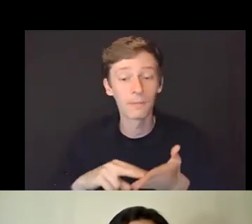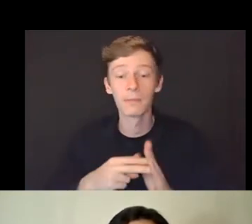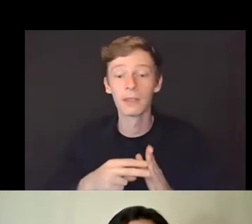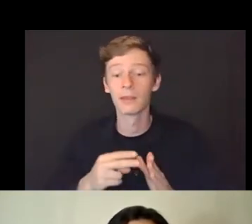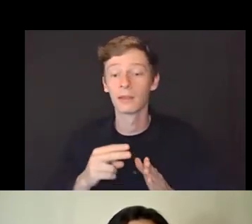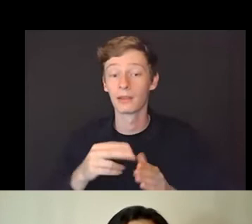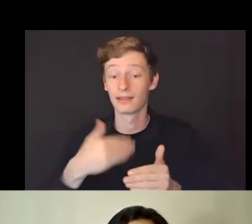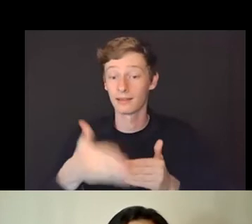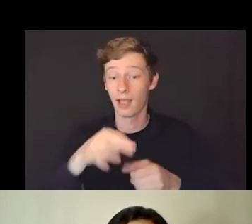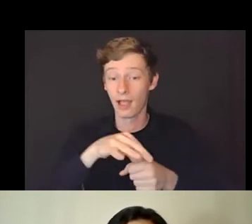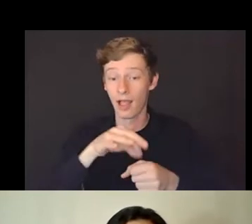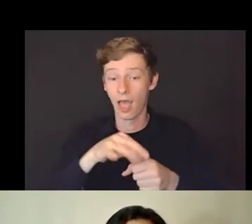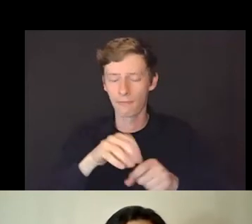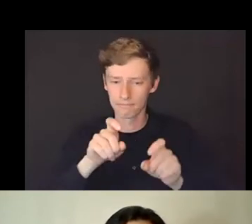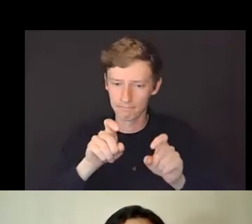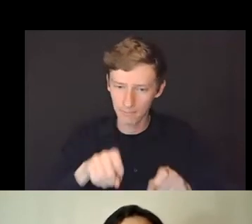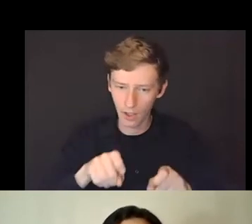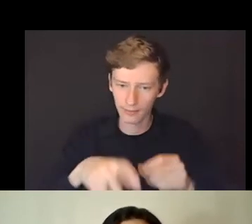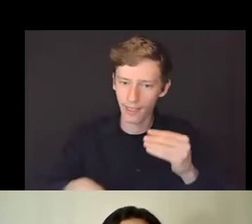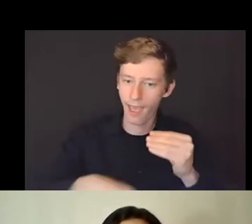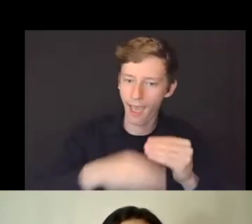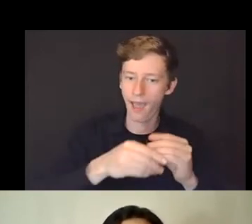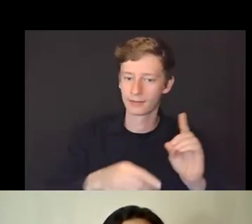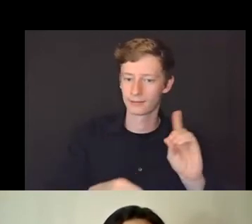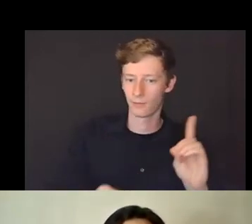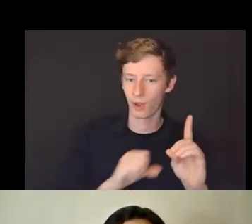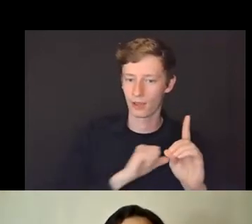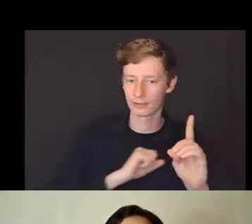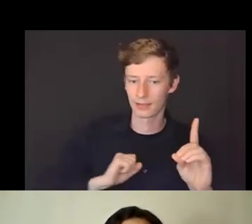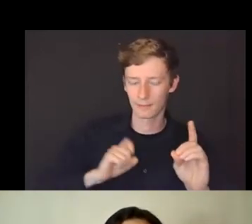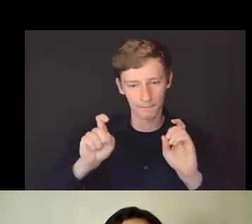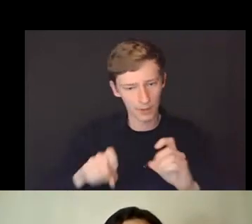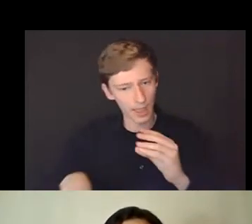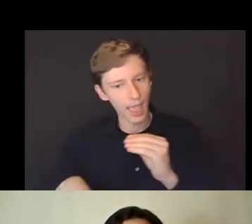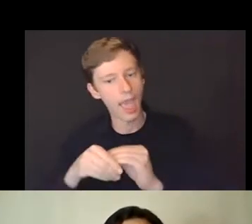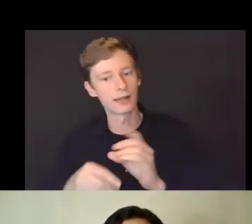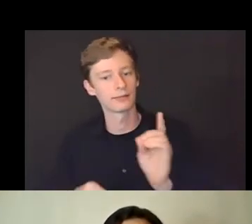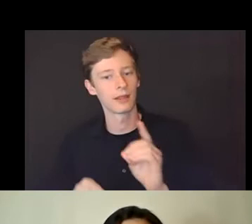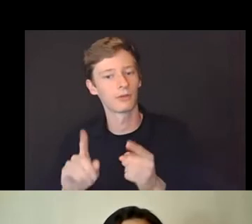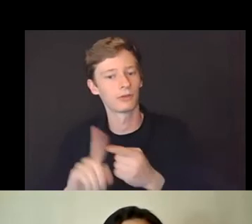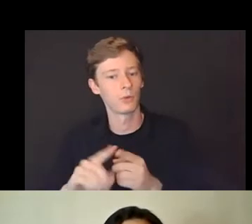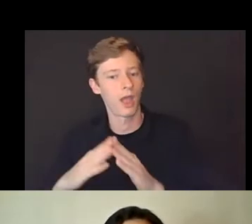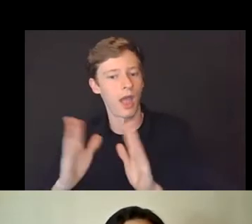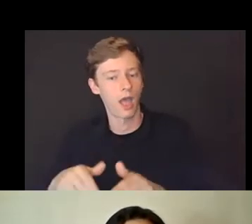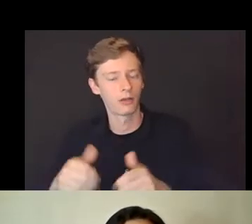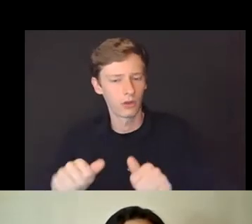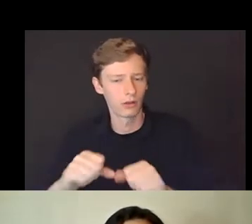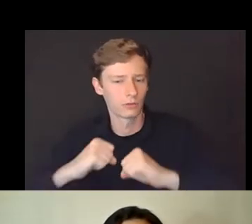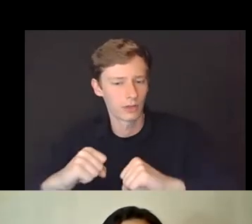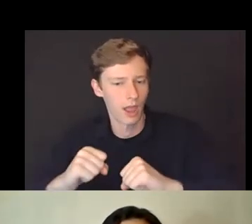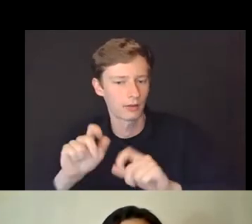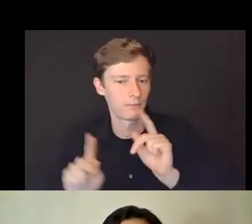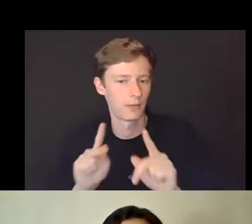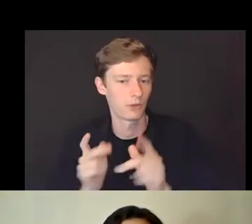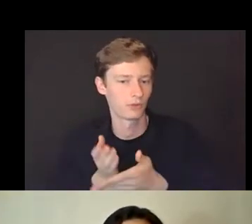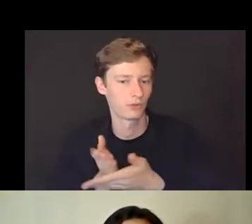we regain the House so that we can protect those rights. Otherwise, we're going to lose that here